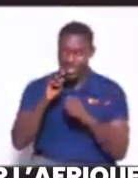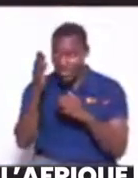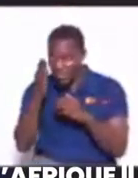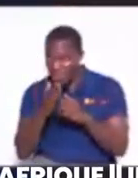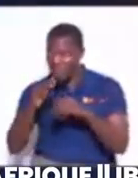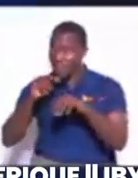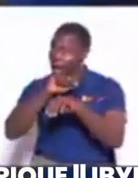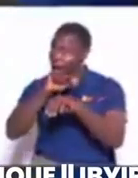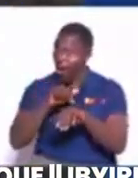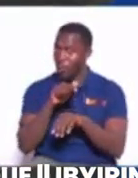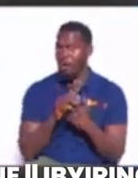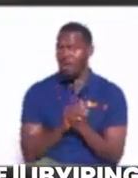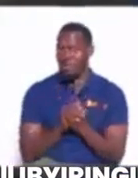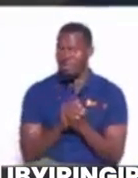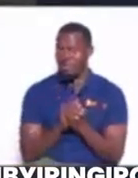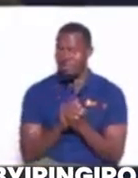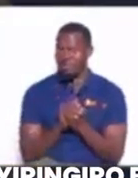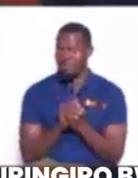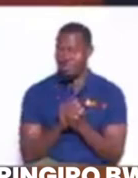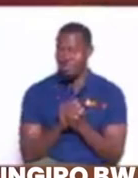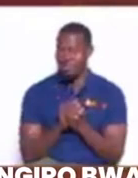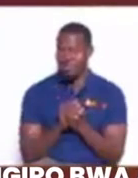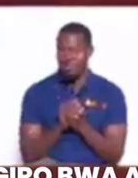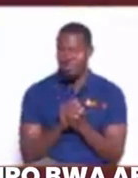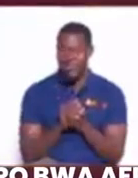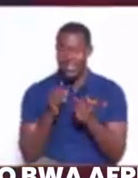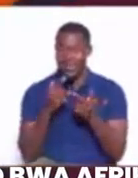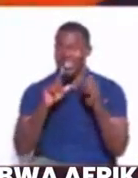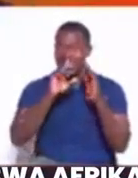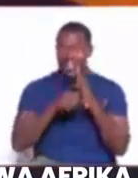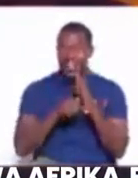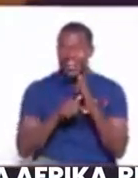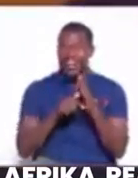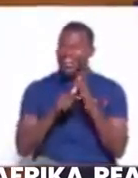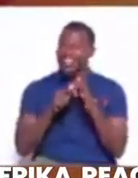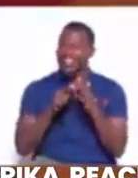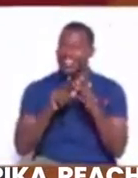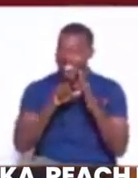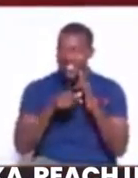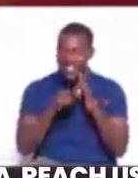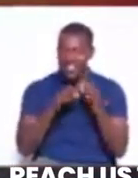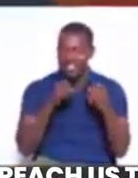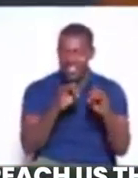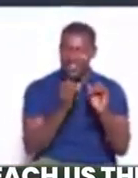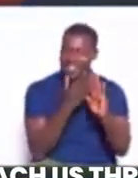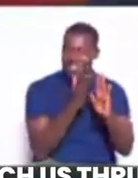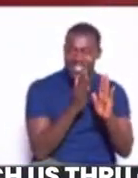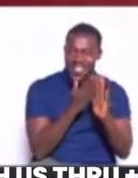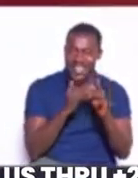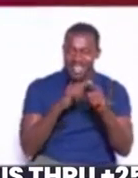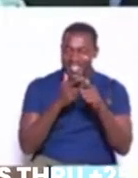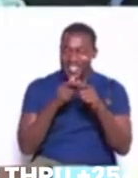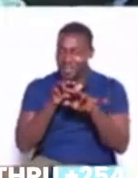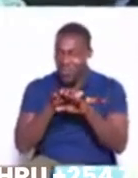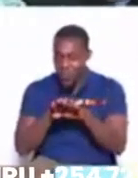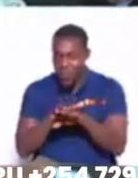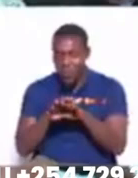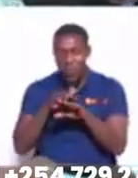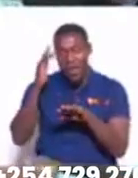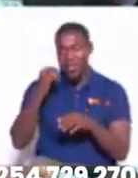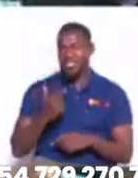I got behind that wheel, kept looking behind me, drove as slow as I possibly could. Because when I was under